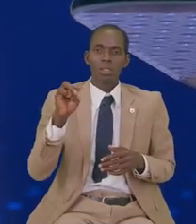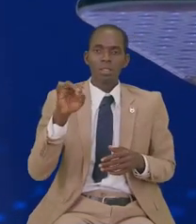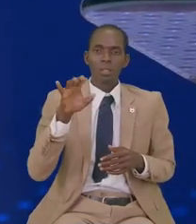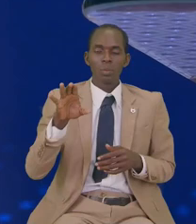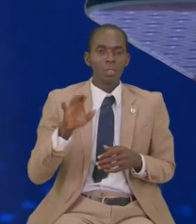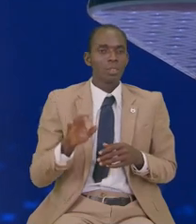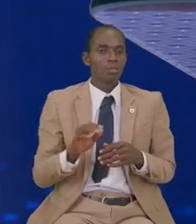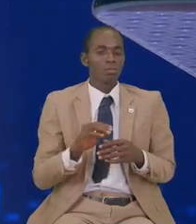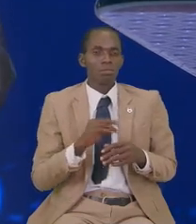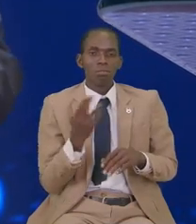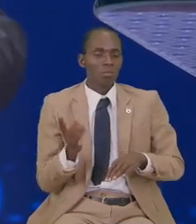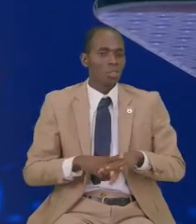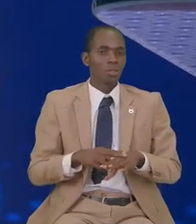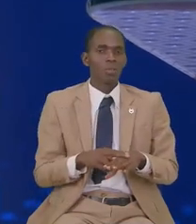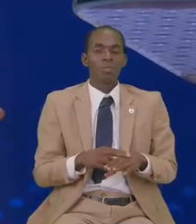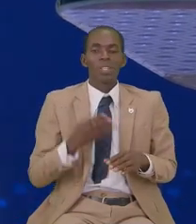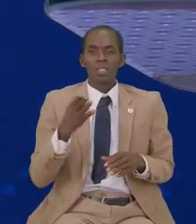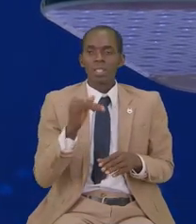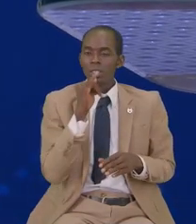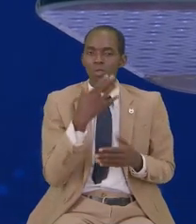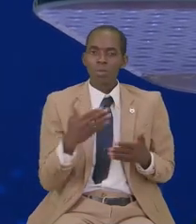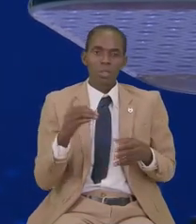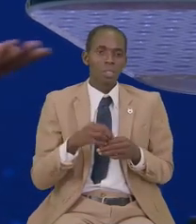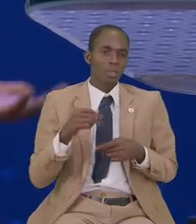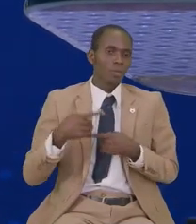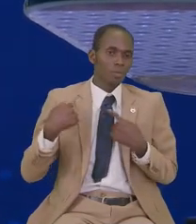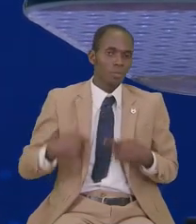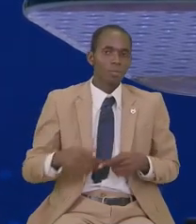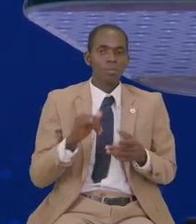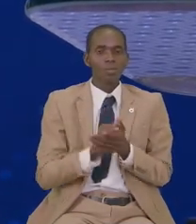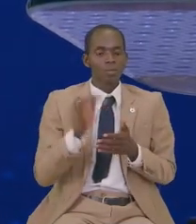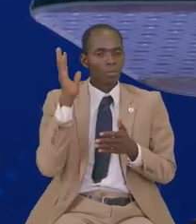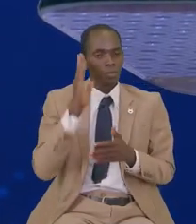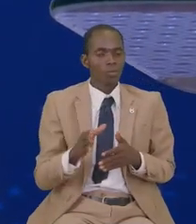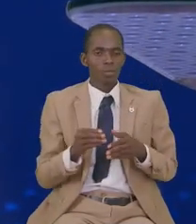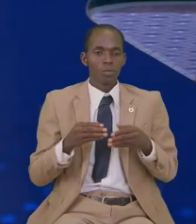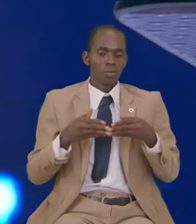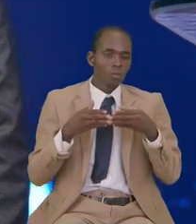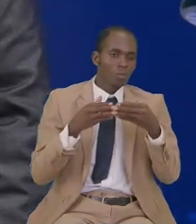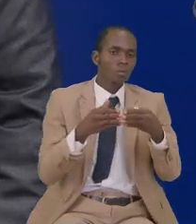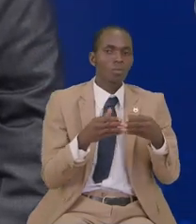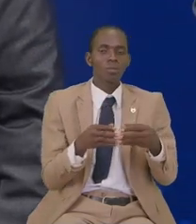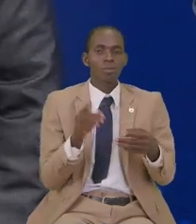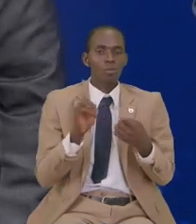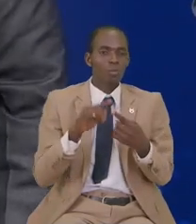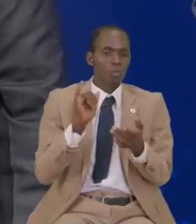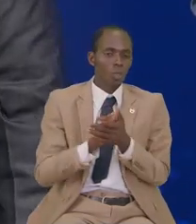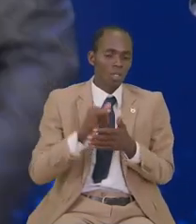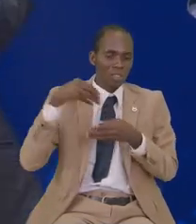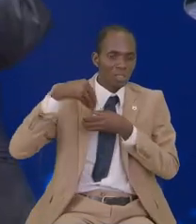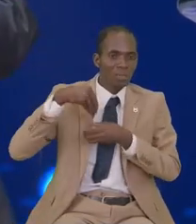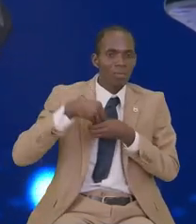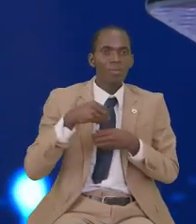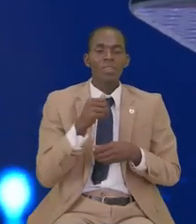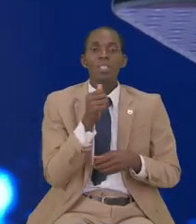the depraved nature. There's something in the heart that will lean towards all those internal secret things,